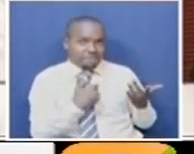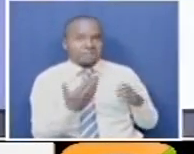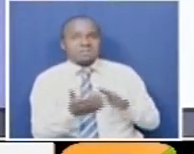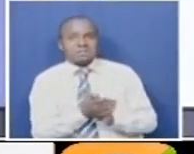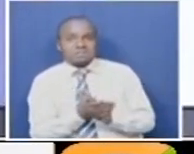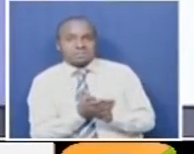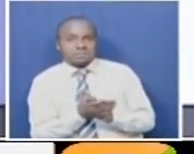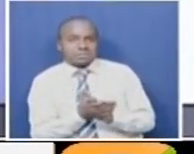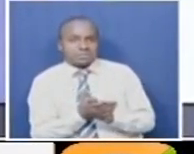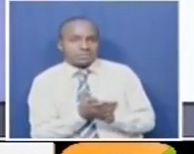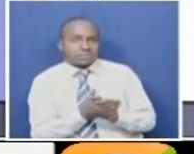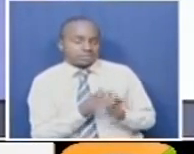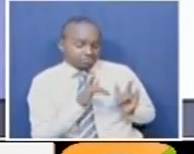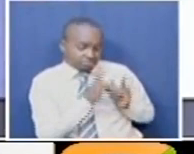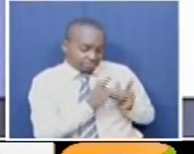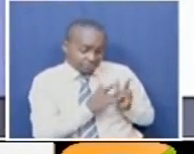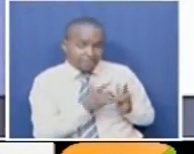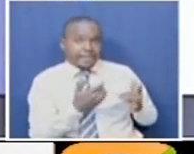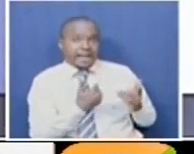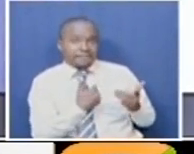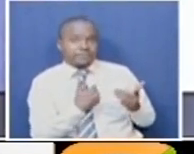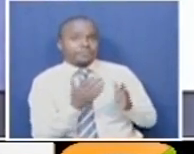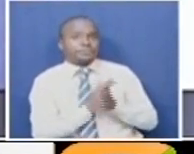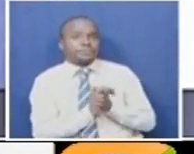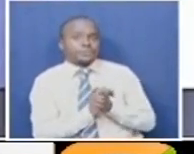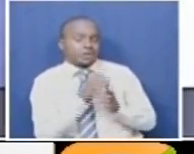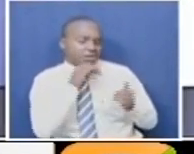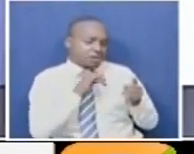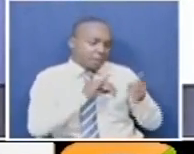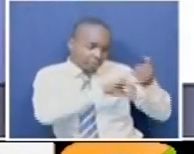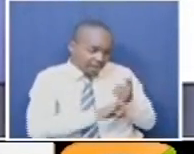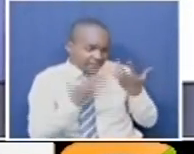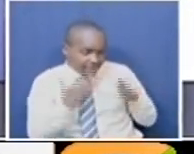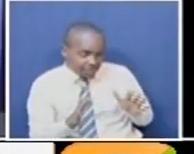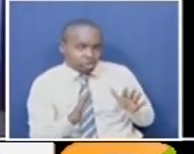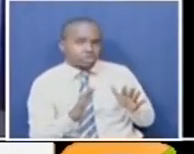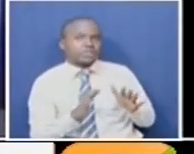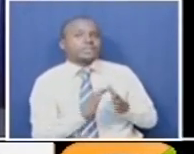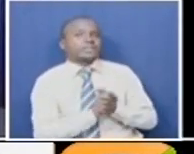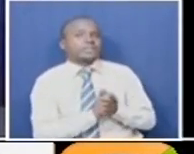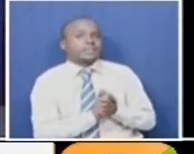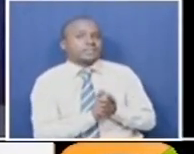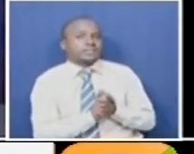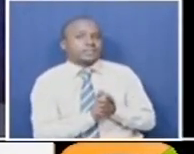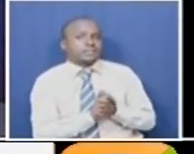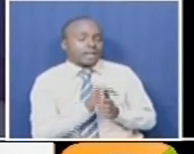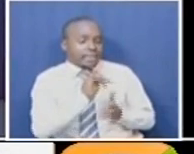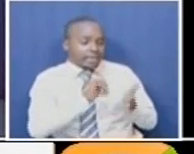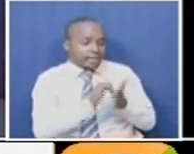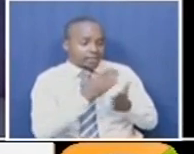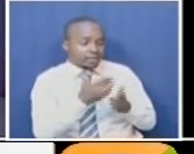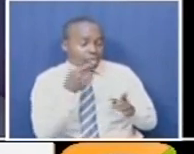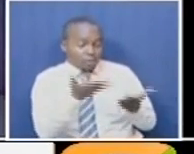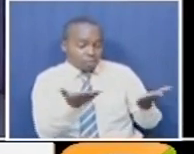when you have a boyfriend or ex-boyfriend, husband or ex-husband, and it's vice versa also applies. So that's when there's